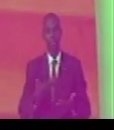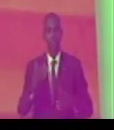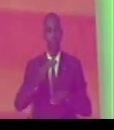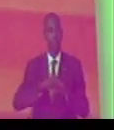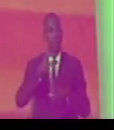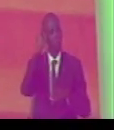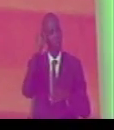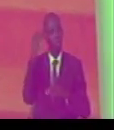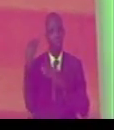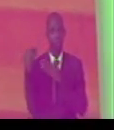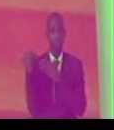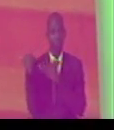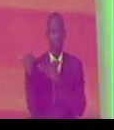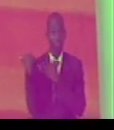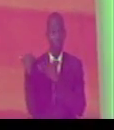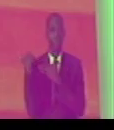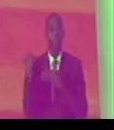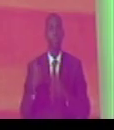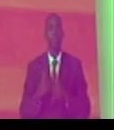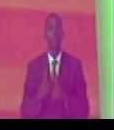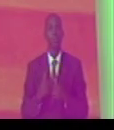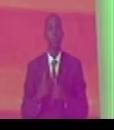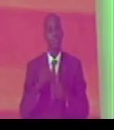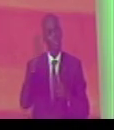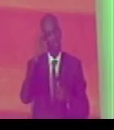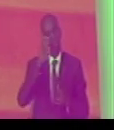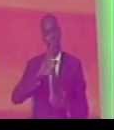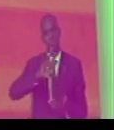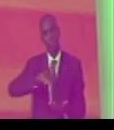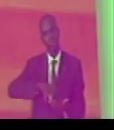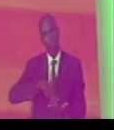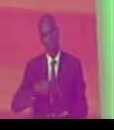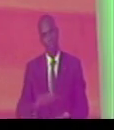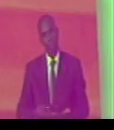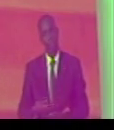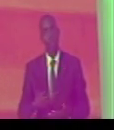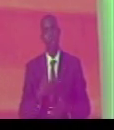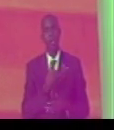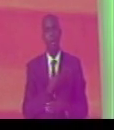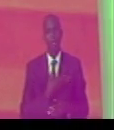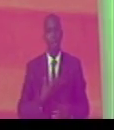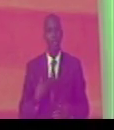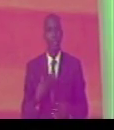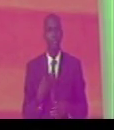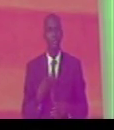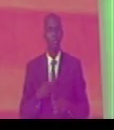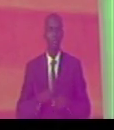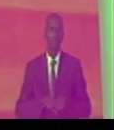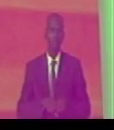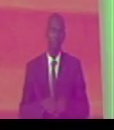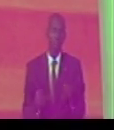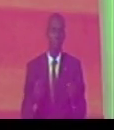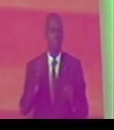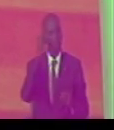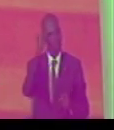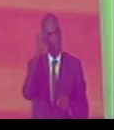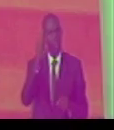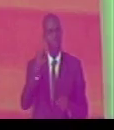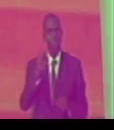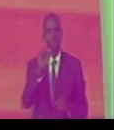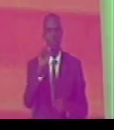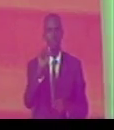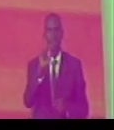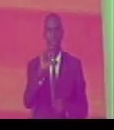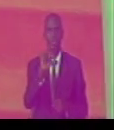heavy load on my shoulder, and I was walking in a slippery place, so I fell down. In the